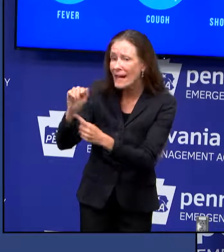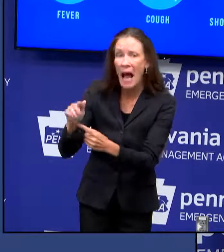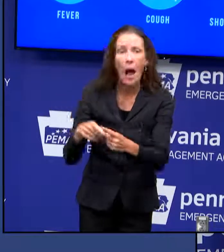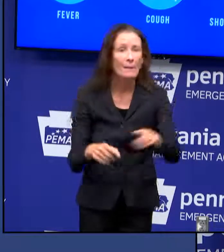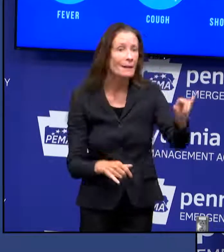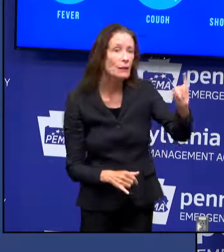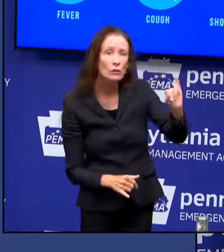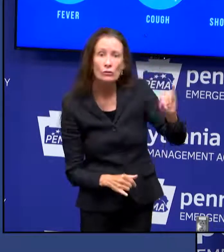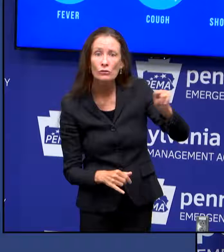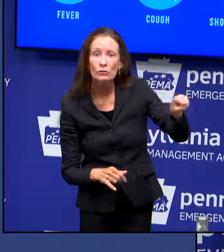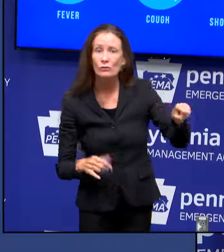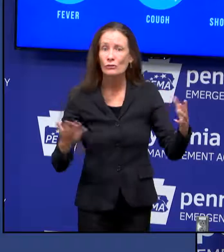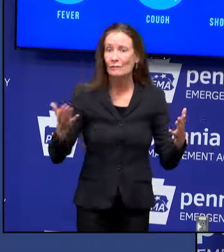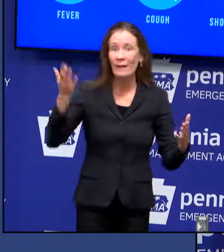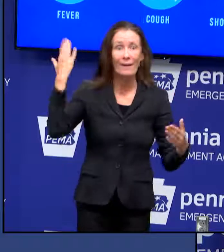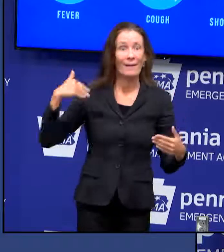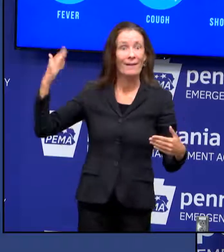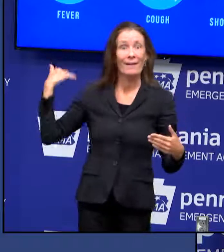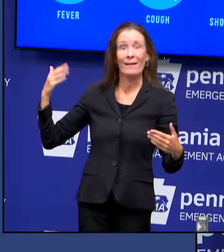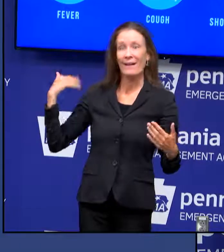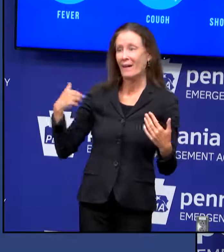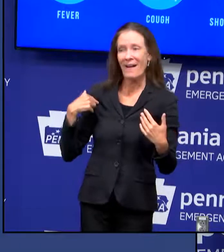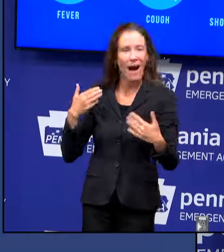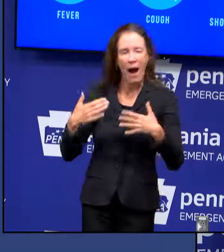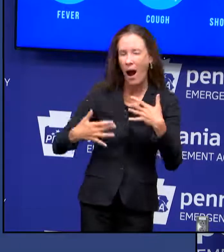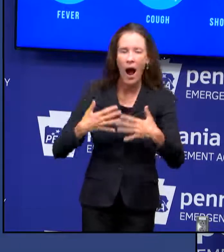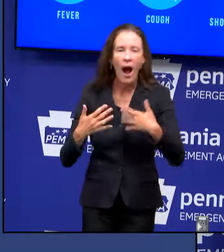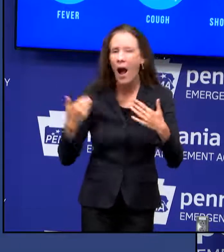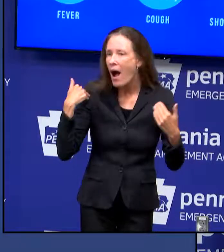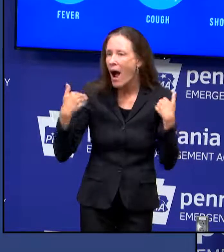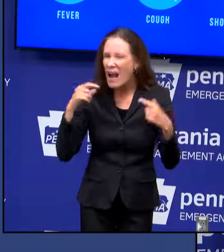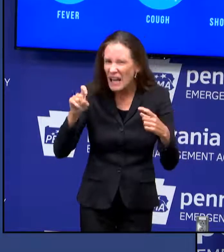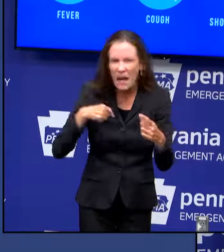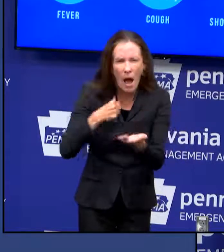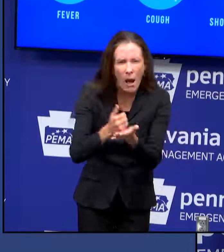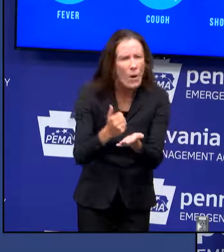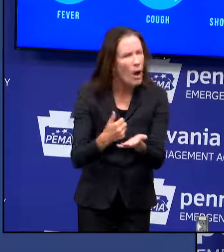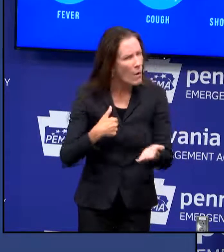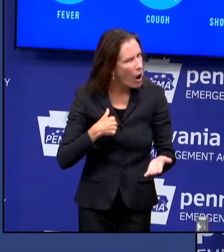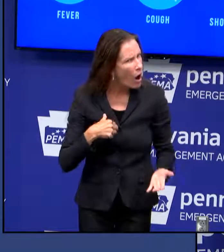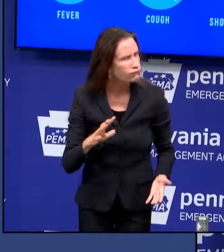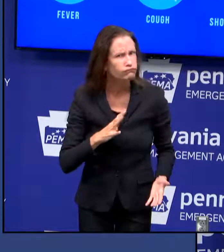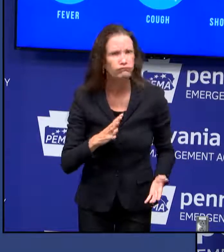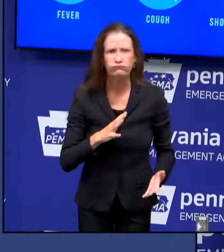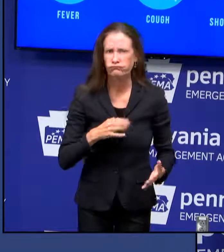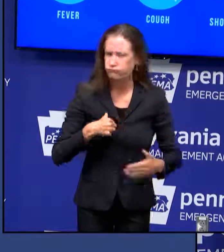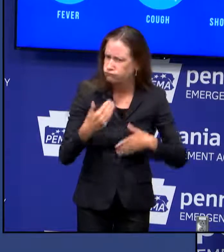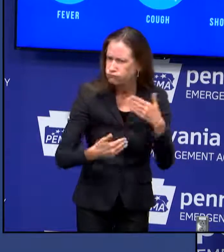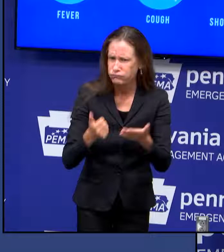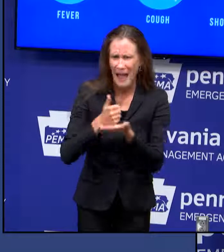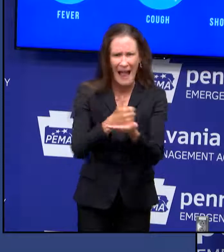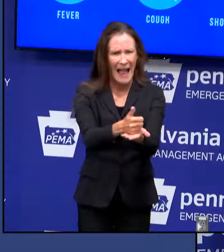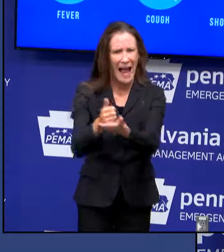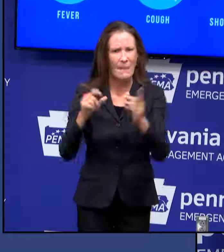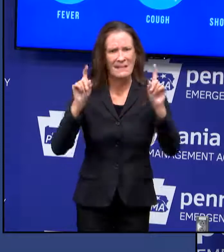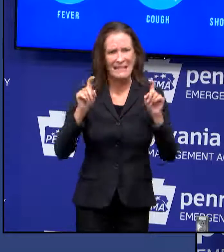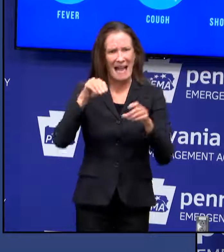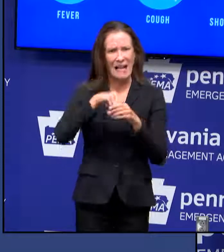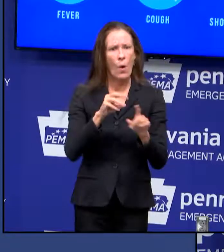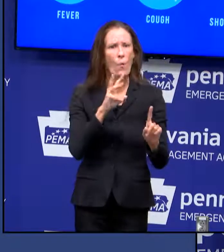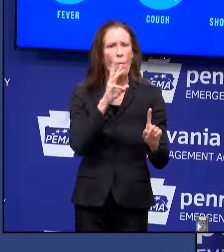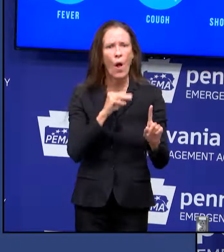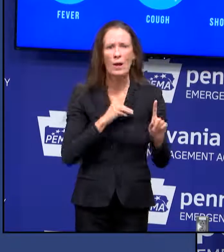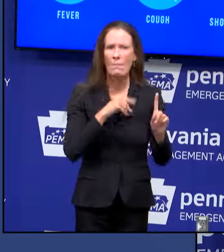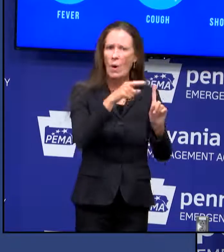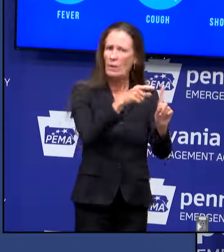provide increased access to testing in communities and playing a part to help combat the pandemic. Currently, our goal is to continue in just